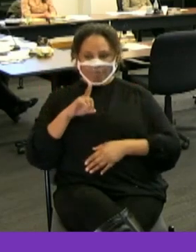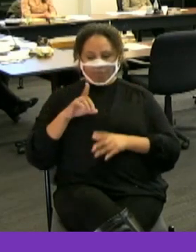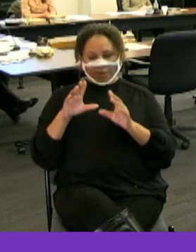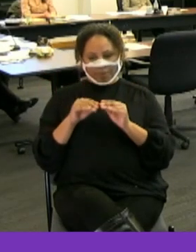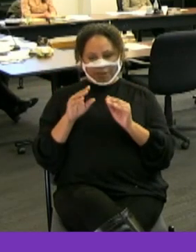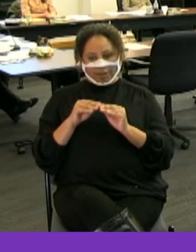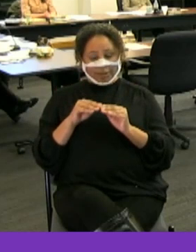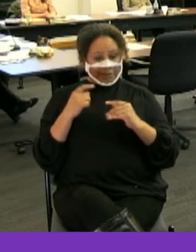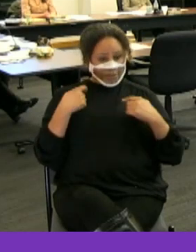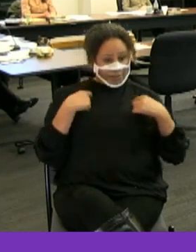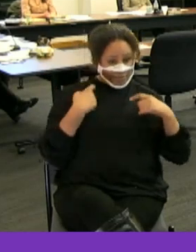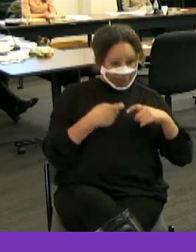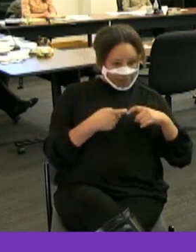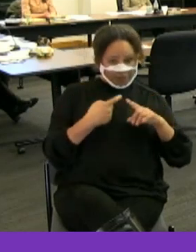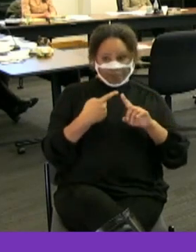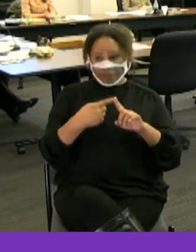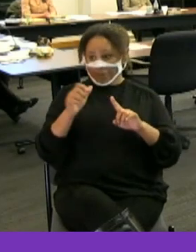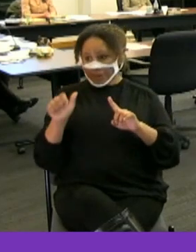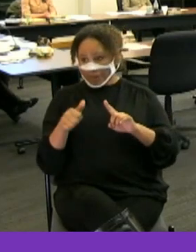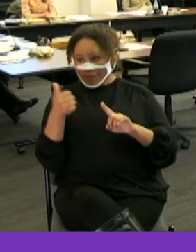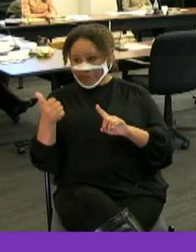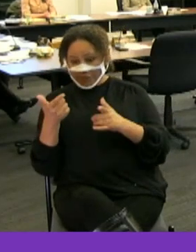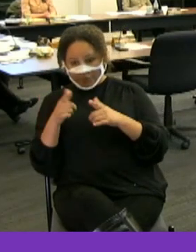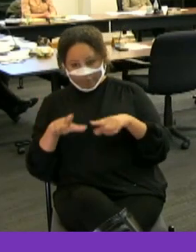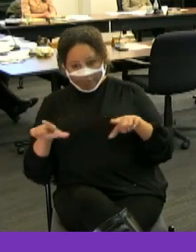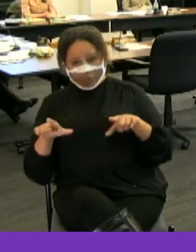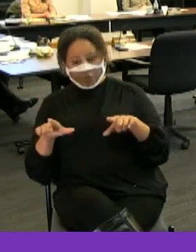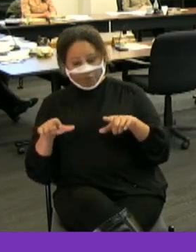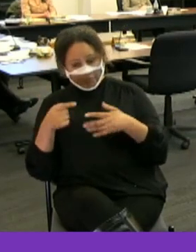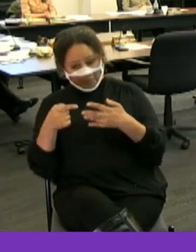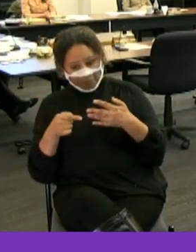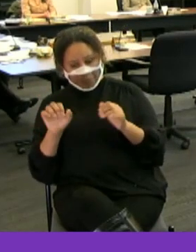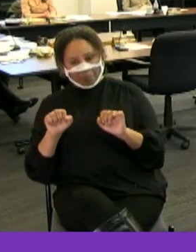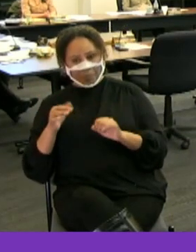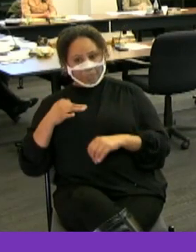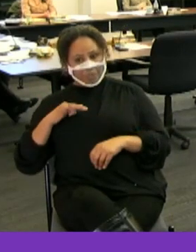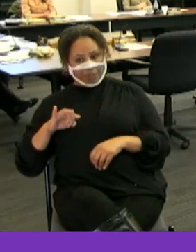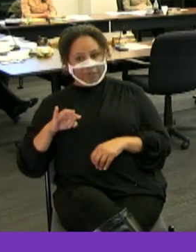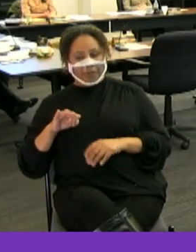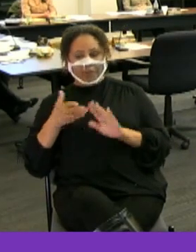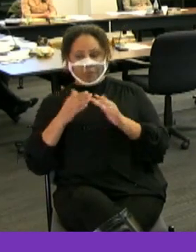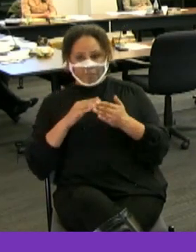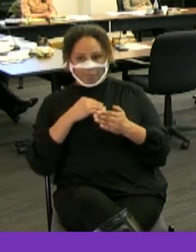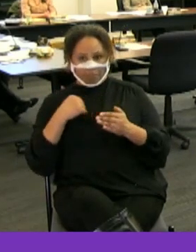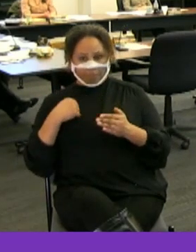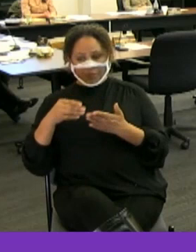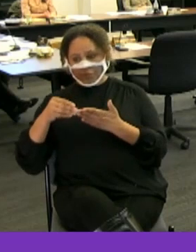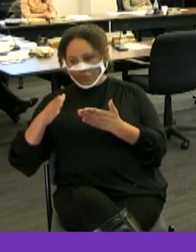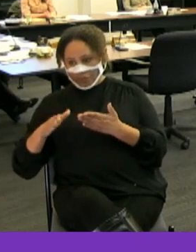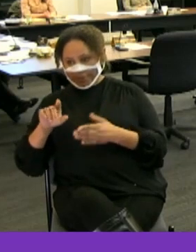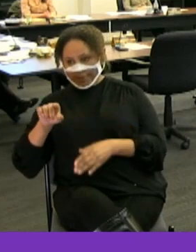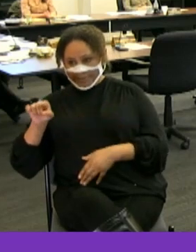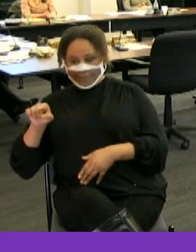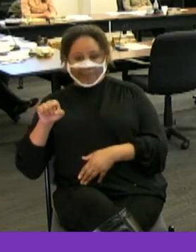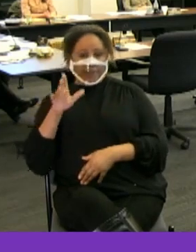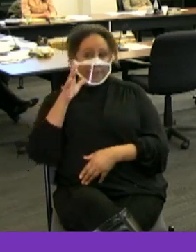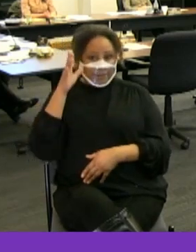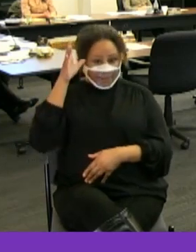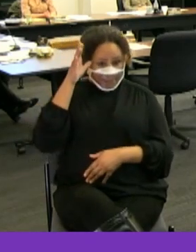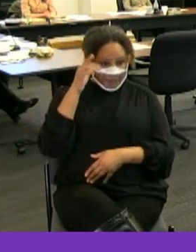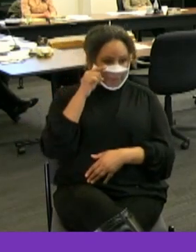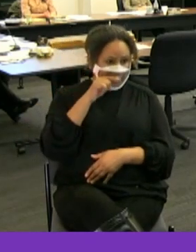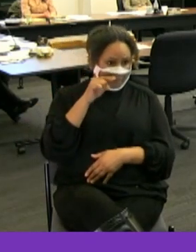not only Spanish, but all their languages, it would be really beneficial for community members, the students,